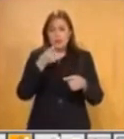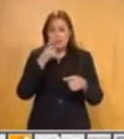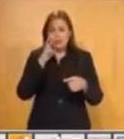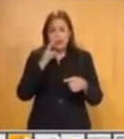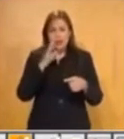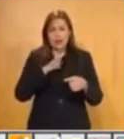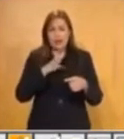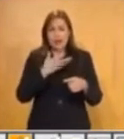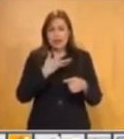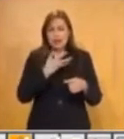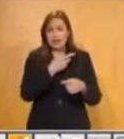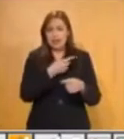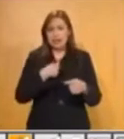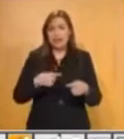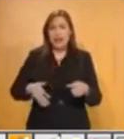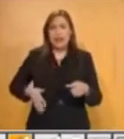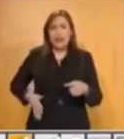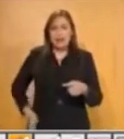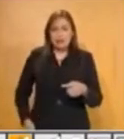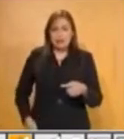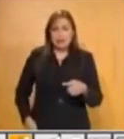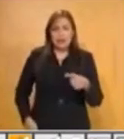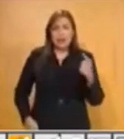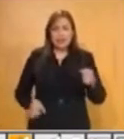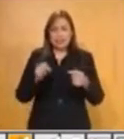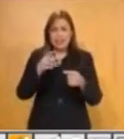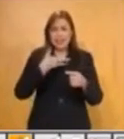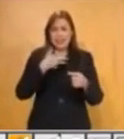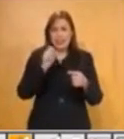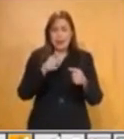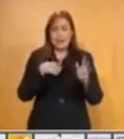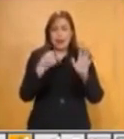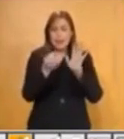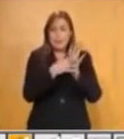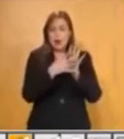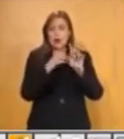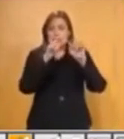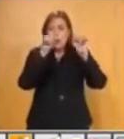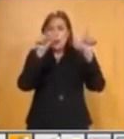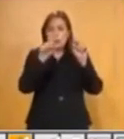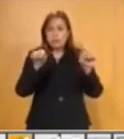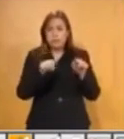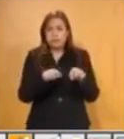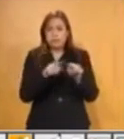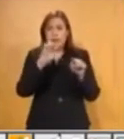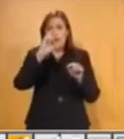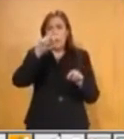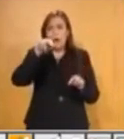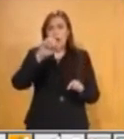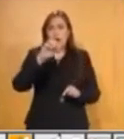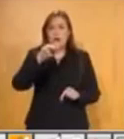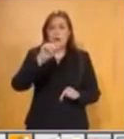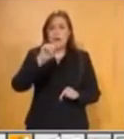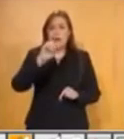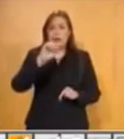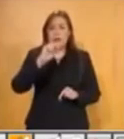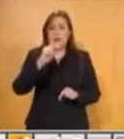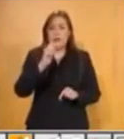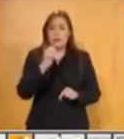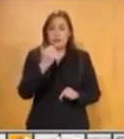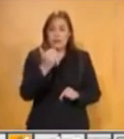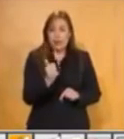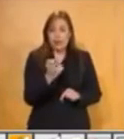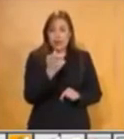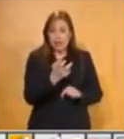and a sound effect or onomatopoeia like poof. Then we have another panel that says, in the captions, a boy comes